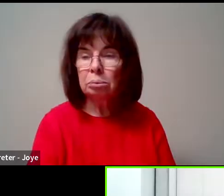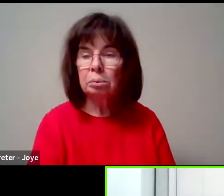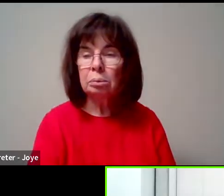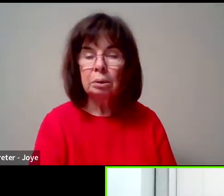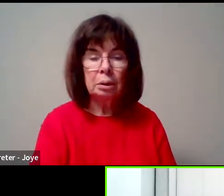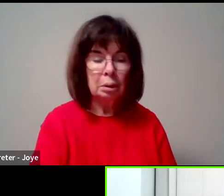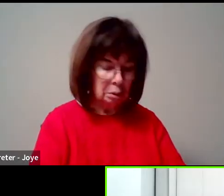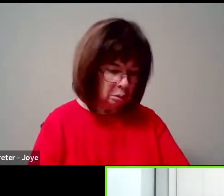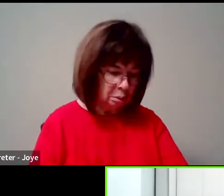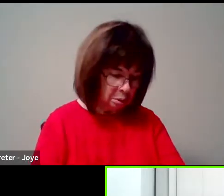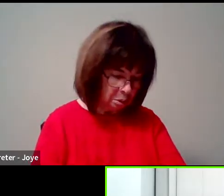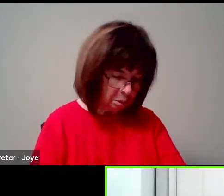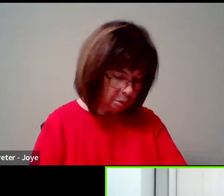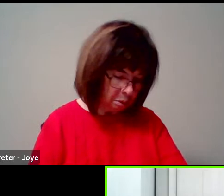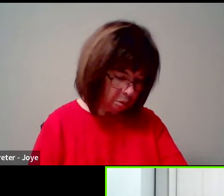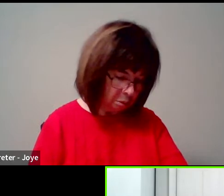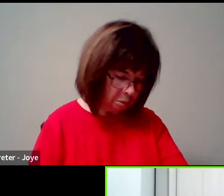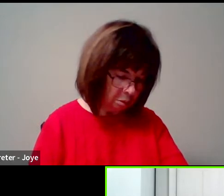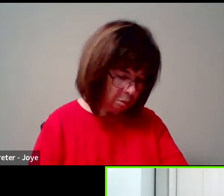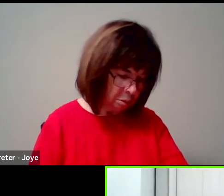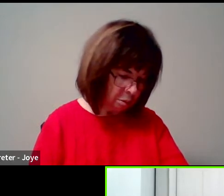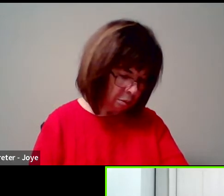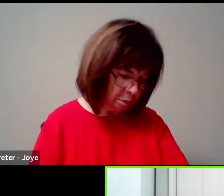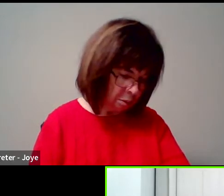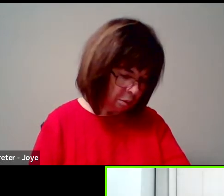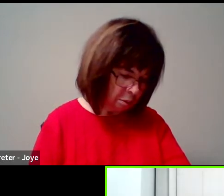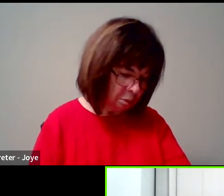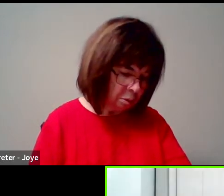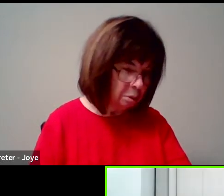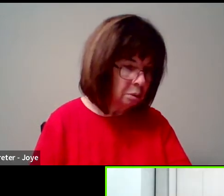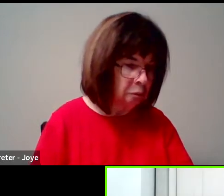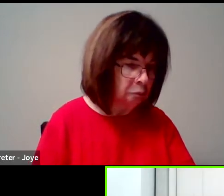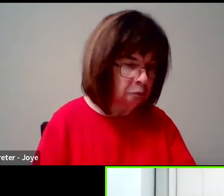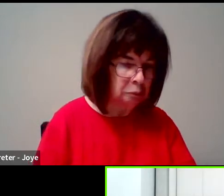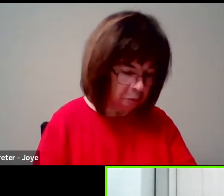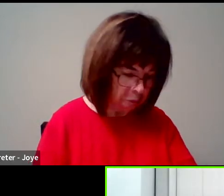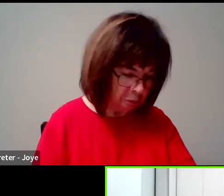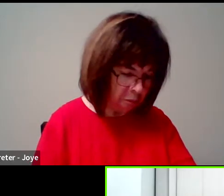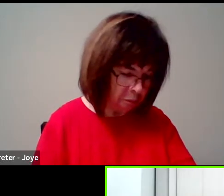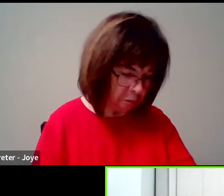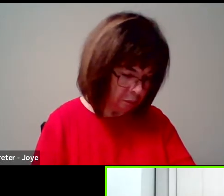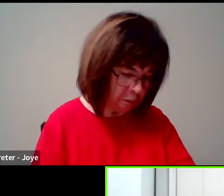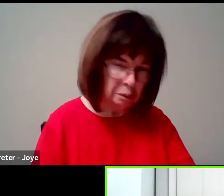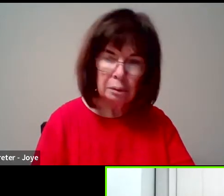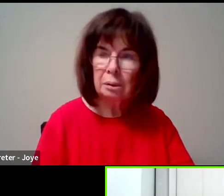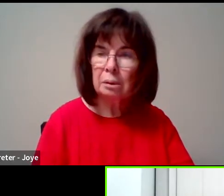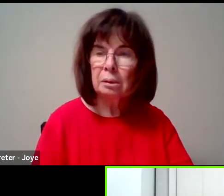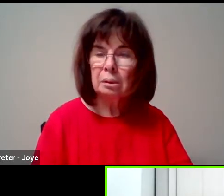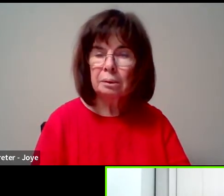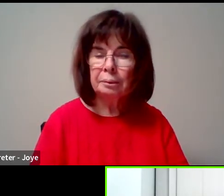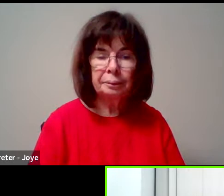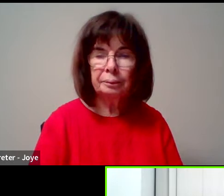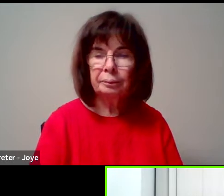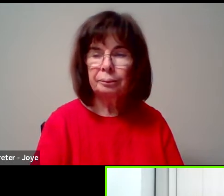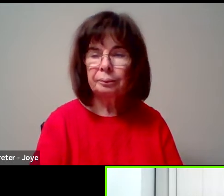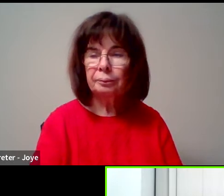the data and the information is available to people so that they do know where we are. And it is our